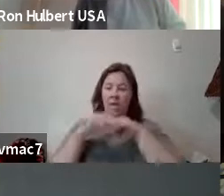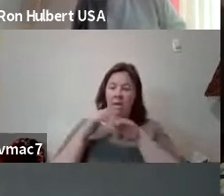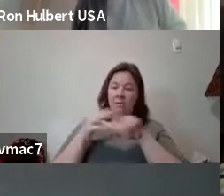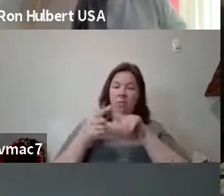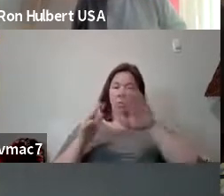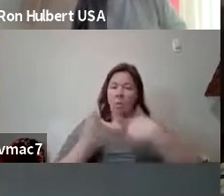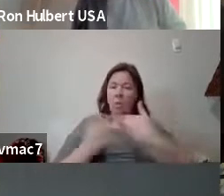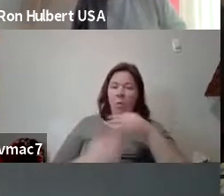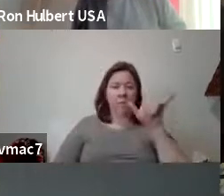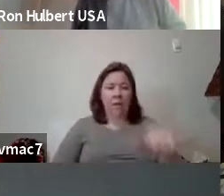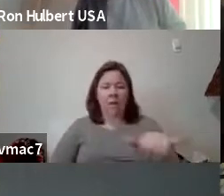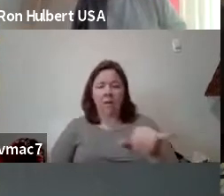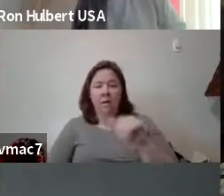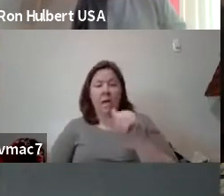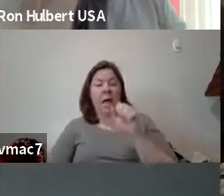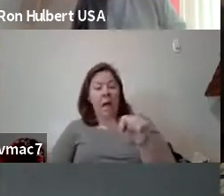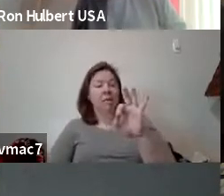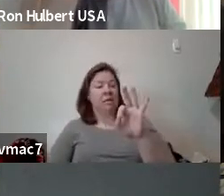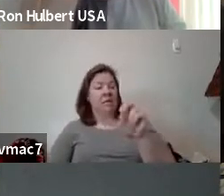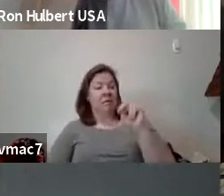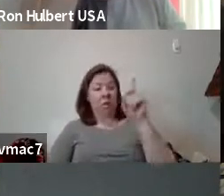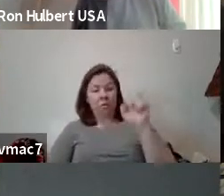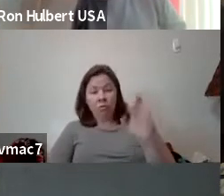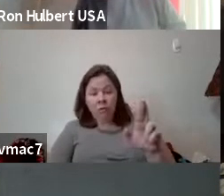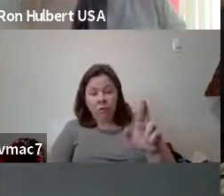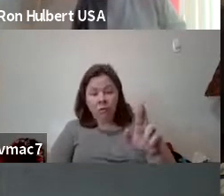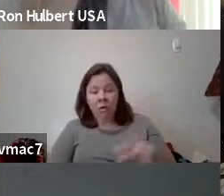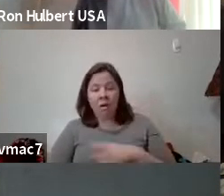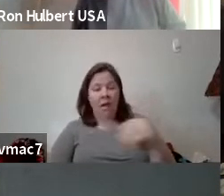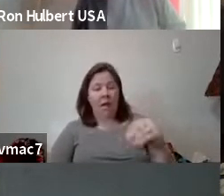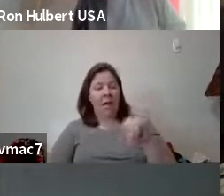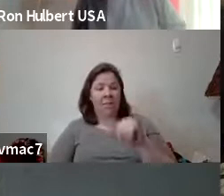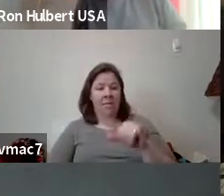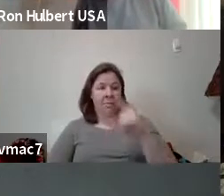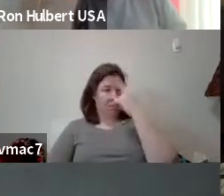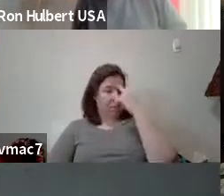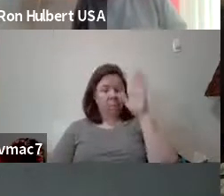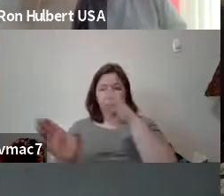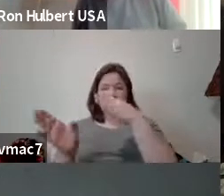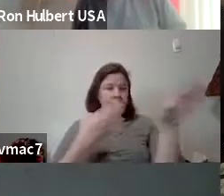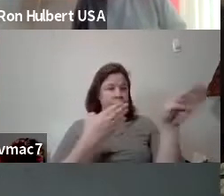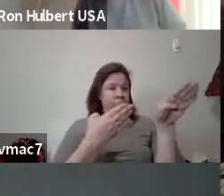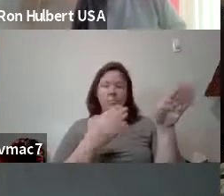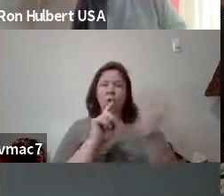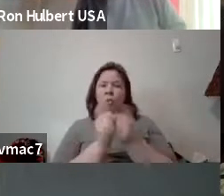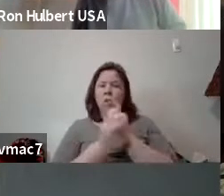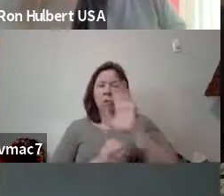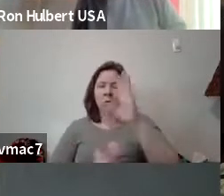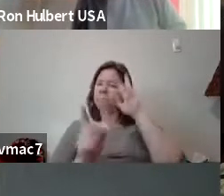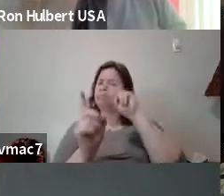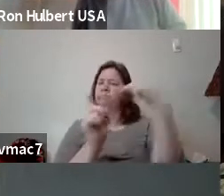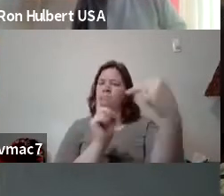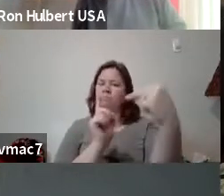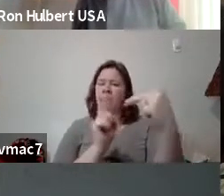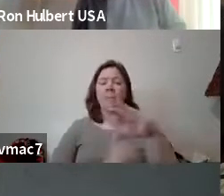that as a founder. And you know, this is a paradigm shift. If any of you have not seen that video that Dr.